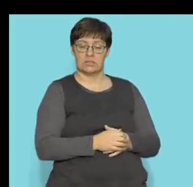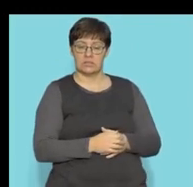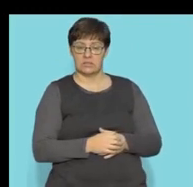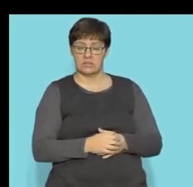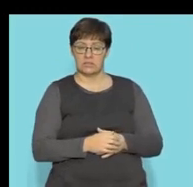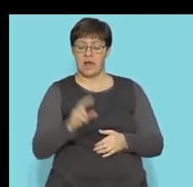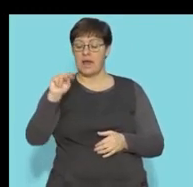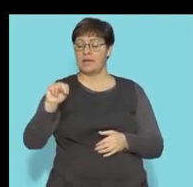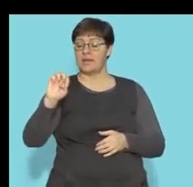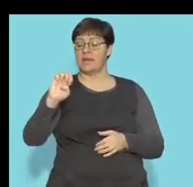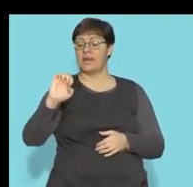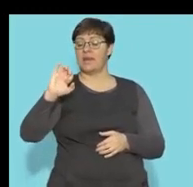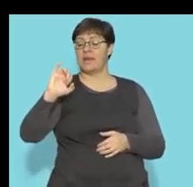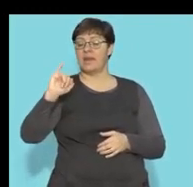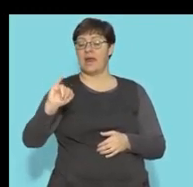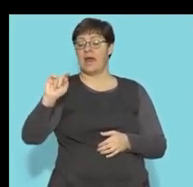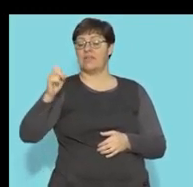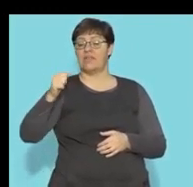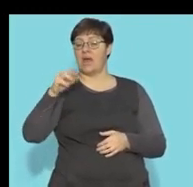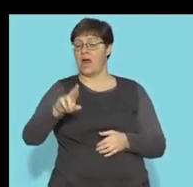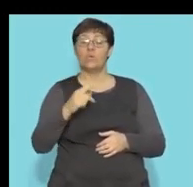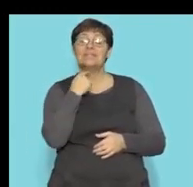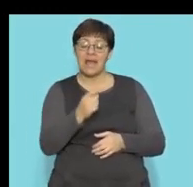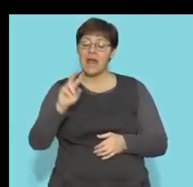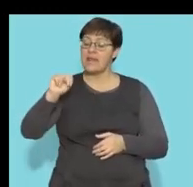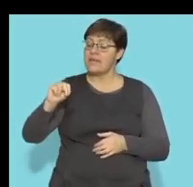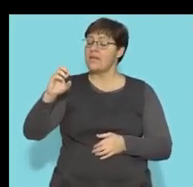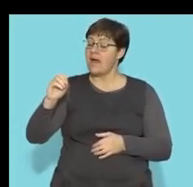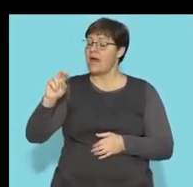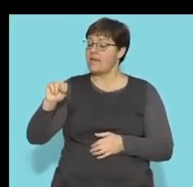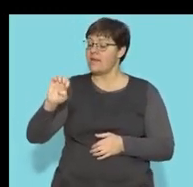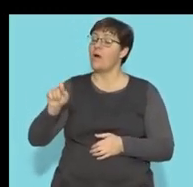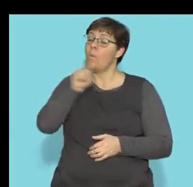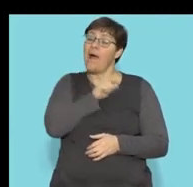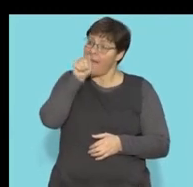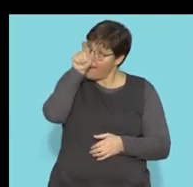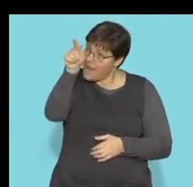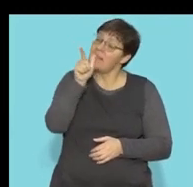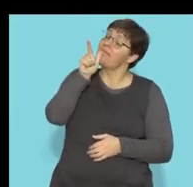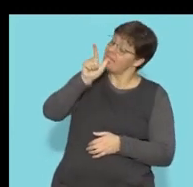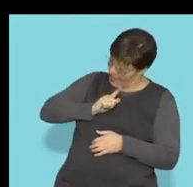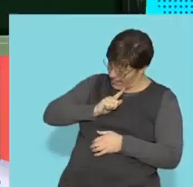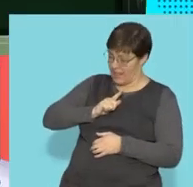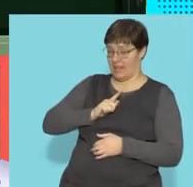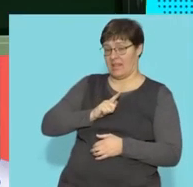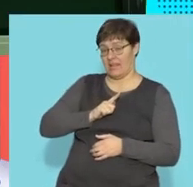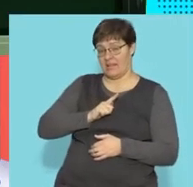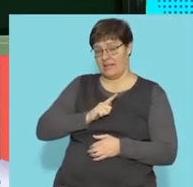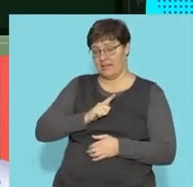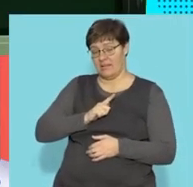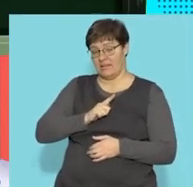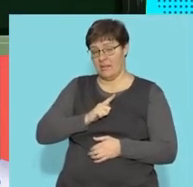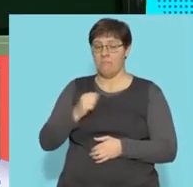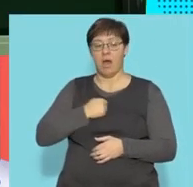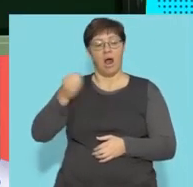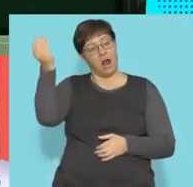neither, we're going to write the word none, because that is what the instructions have told